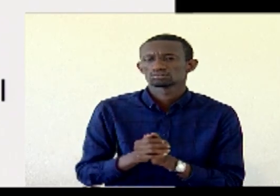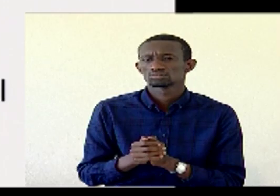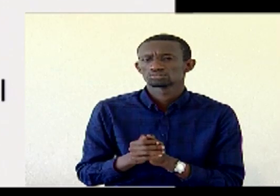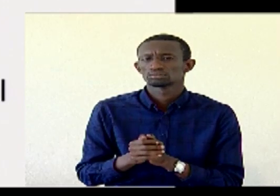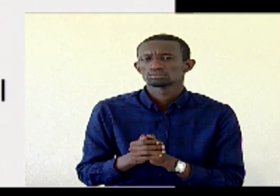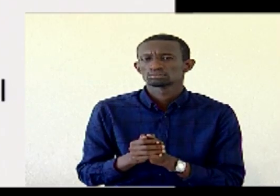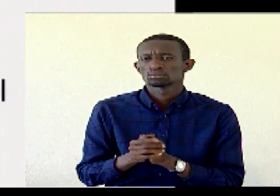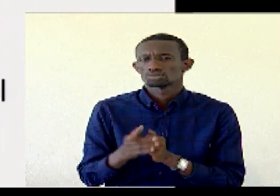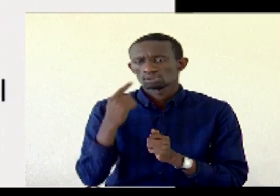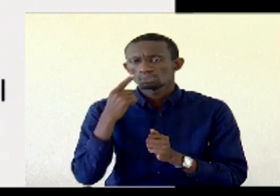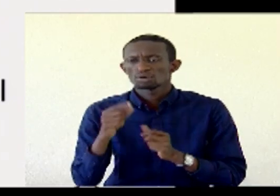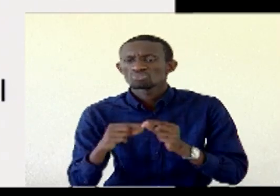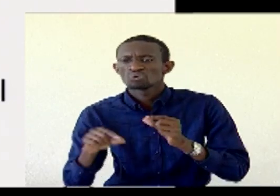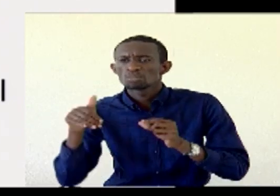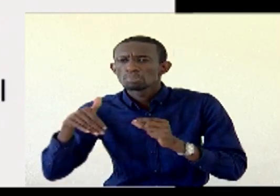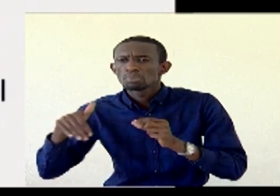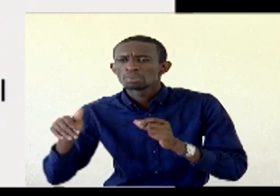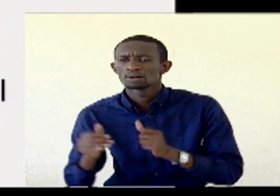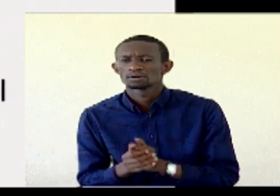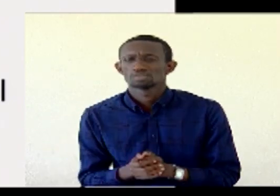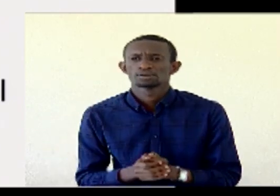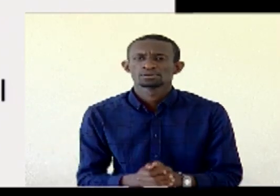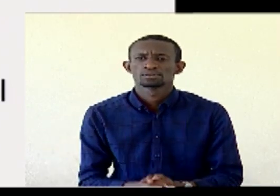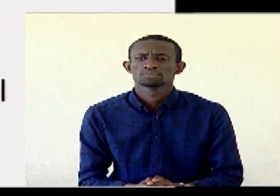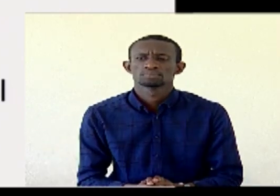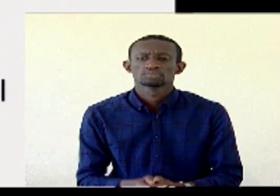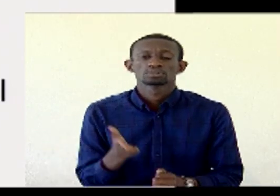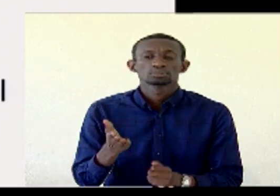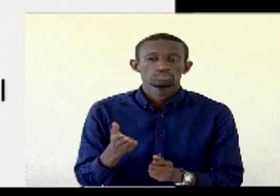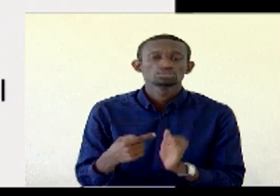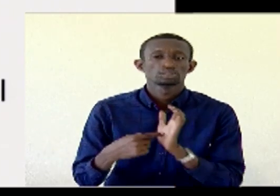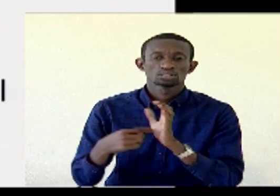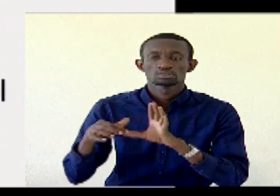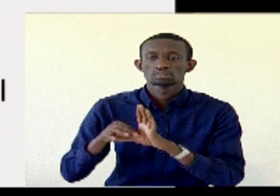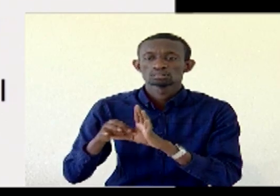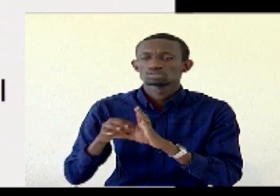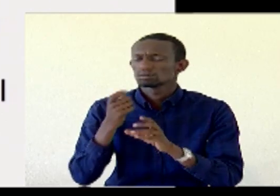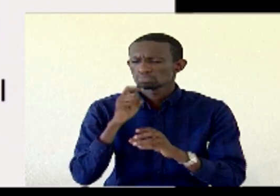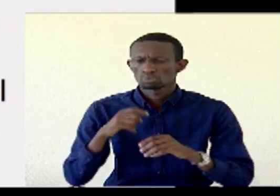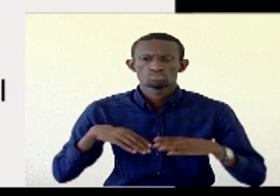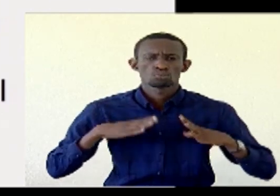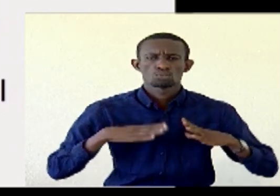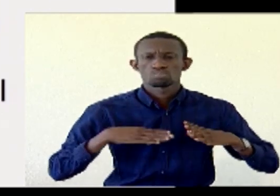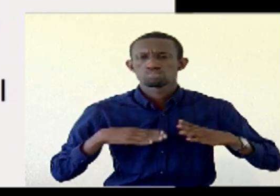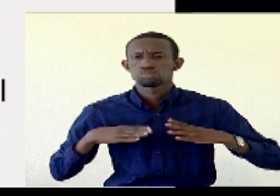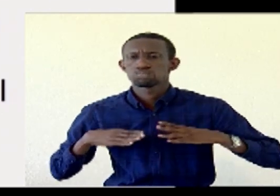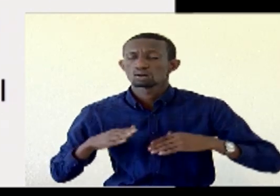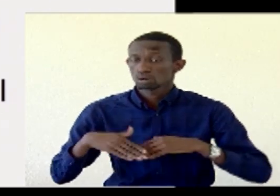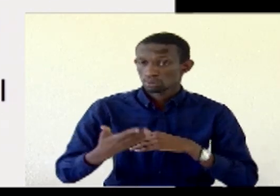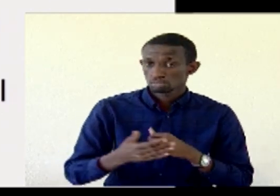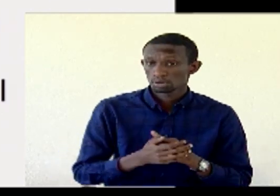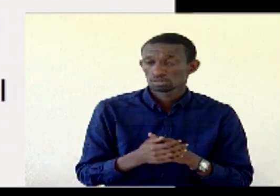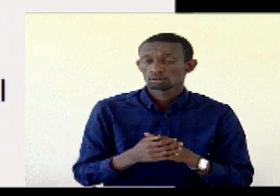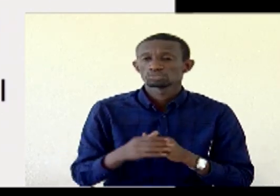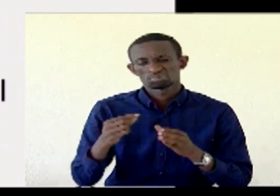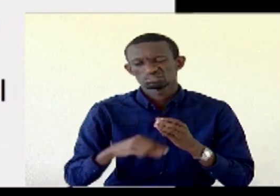sends some messages or nerve messages. Now, these sphincter muscles, they have to relax and allow urine to pass outside of the body